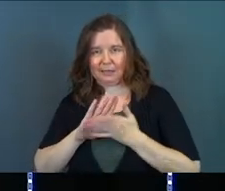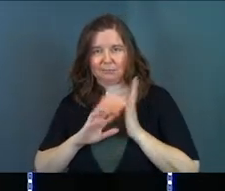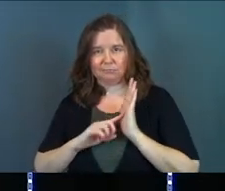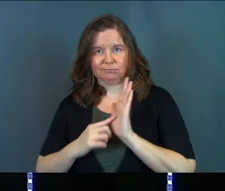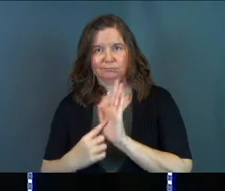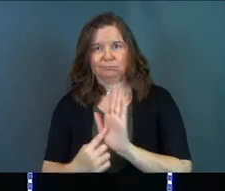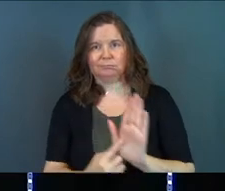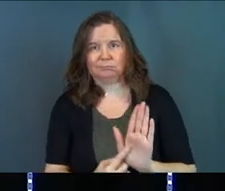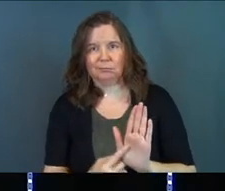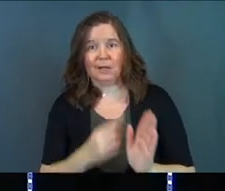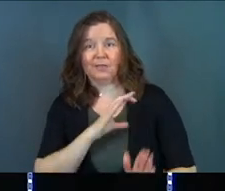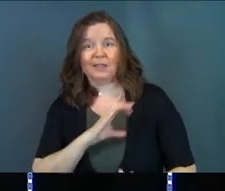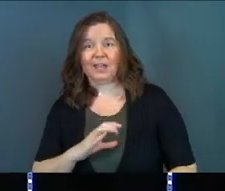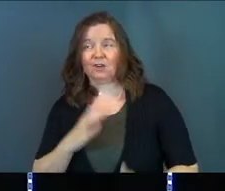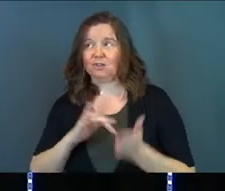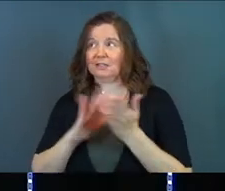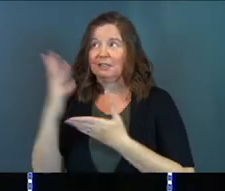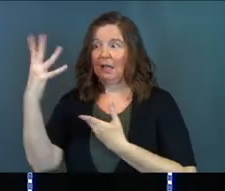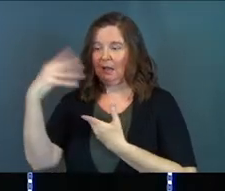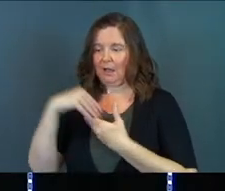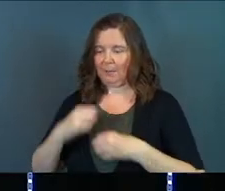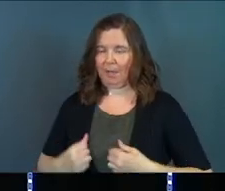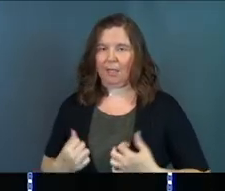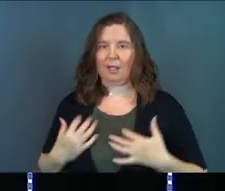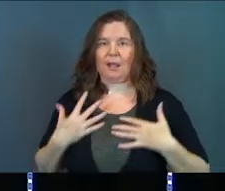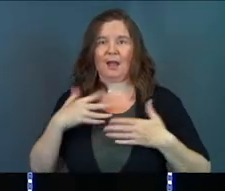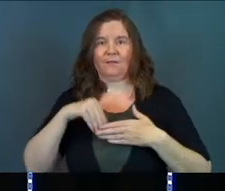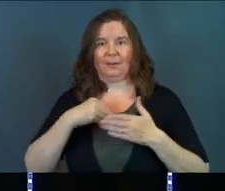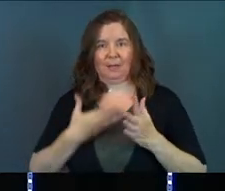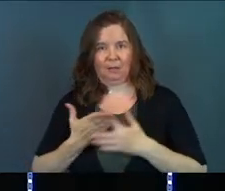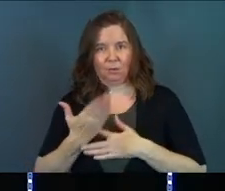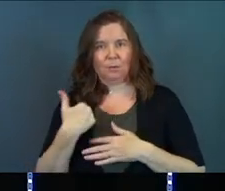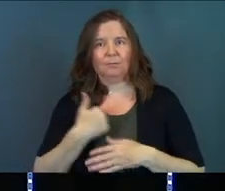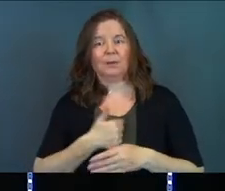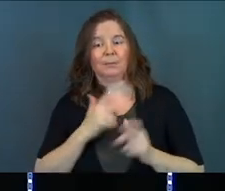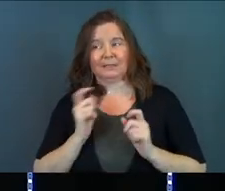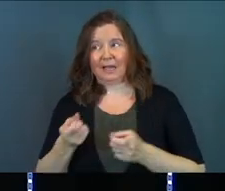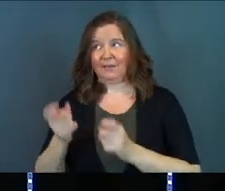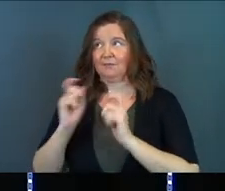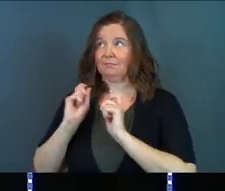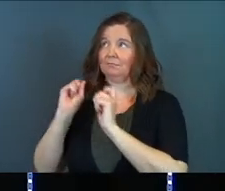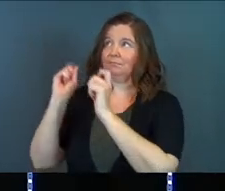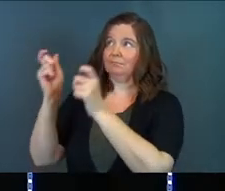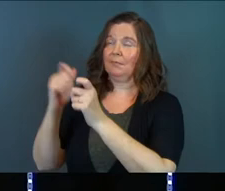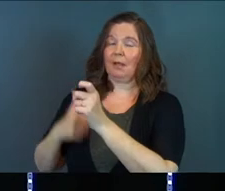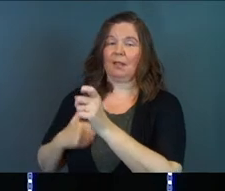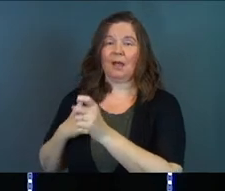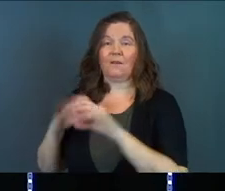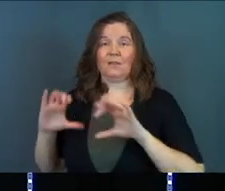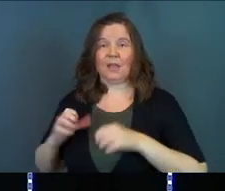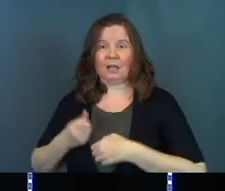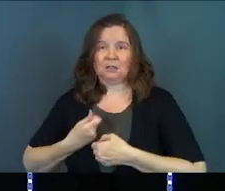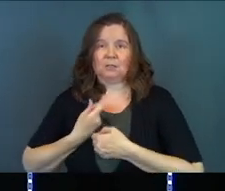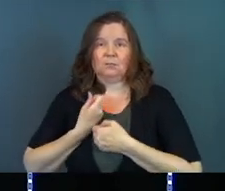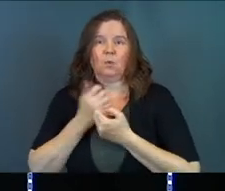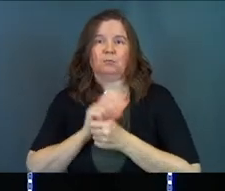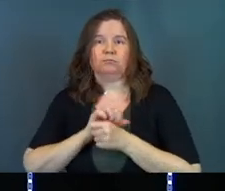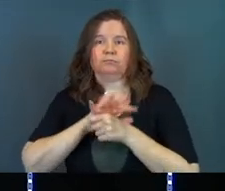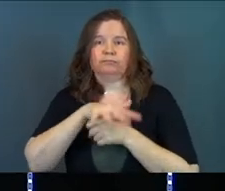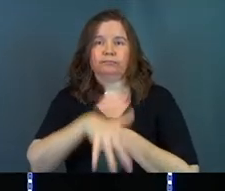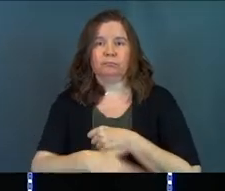me. The character of Jesus had come alive in me because I had given my life to Jesus, and therefore actions poured out of